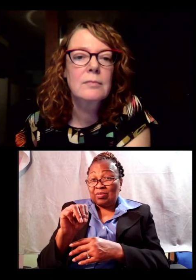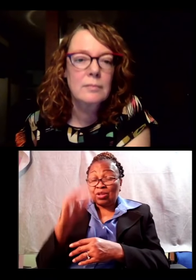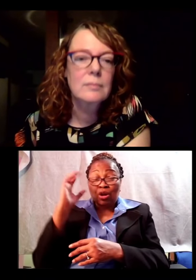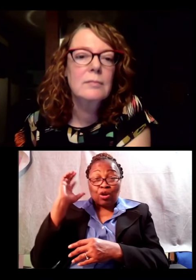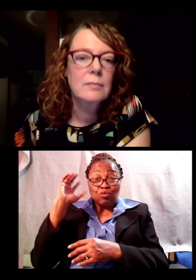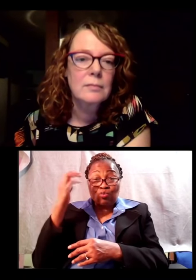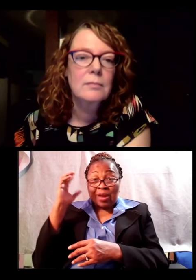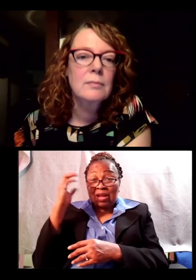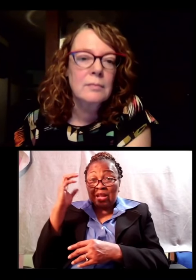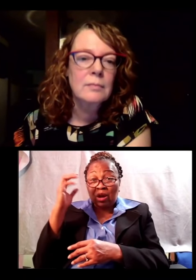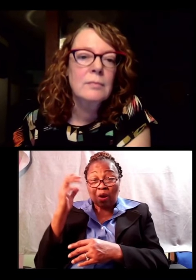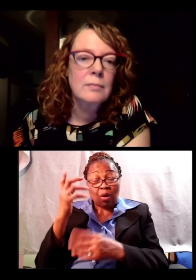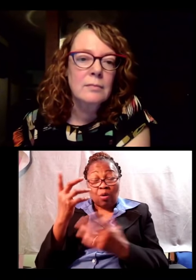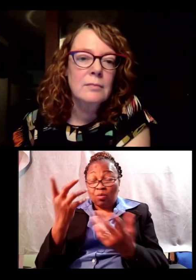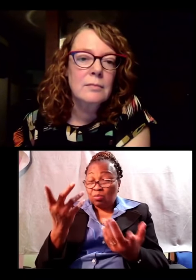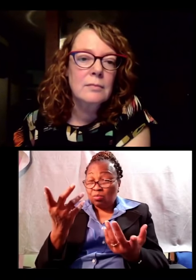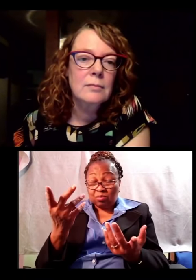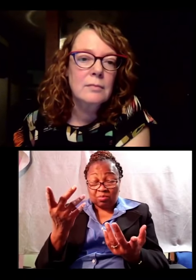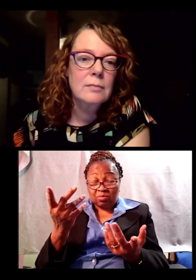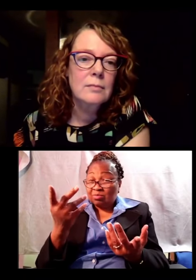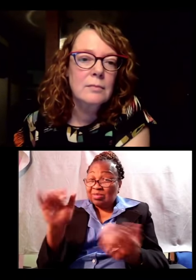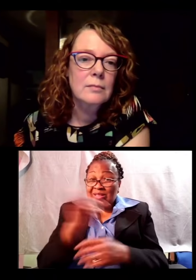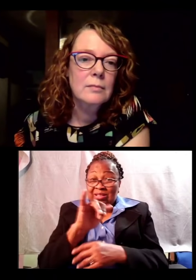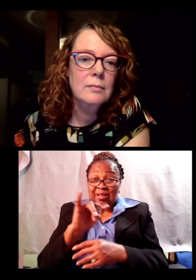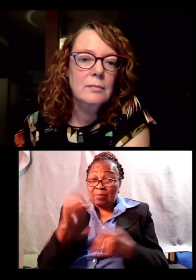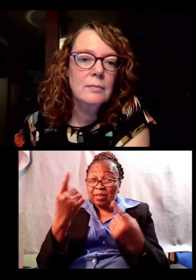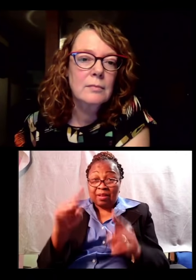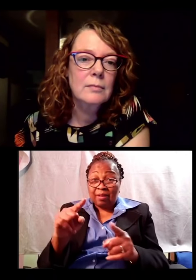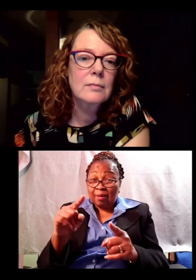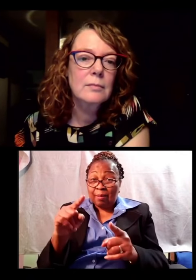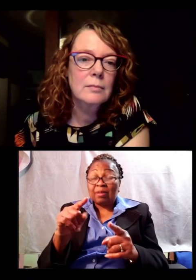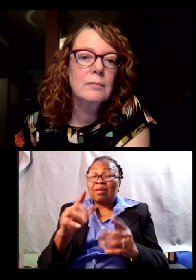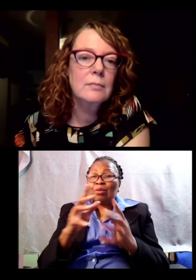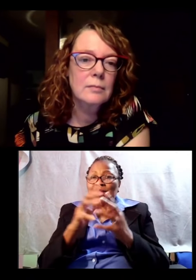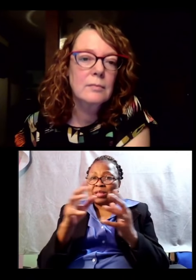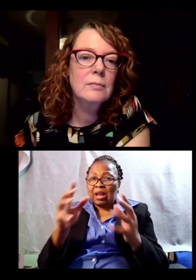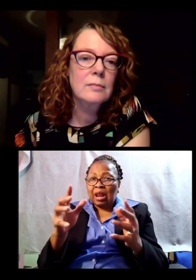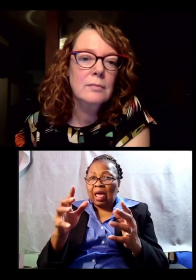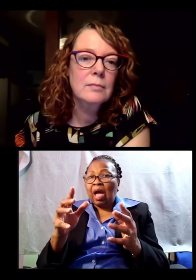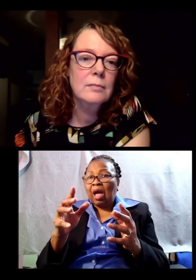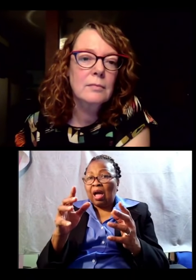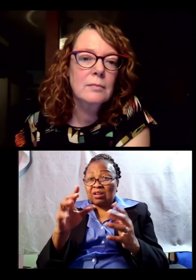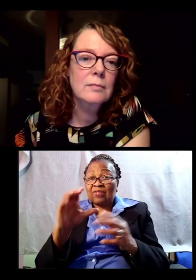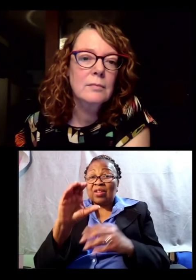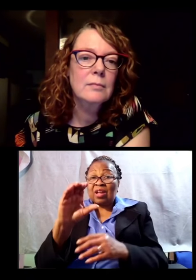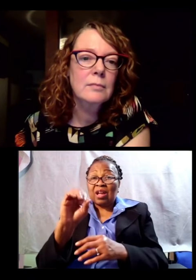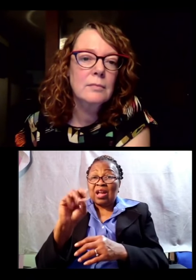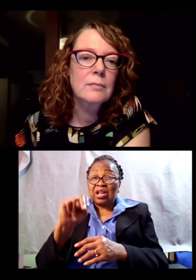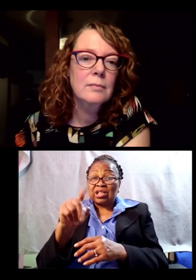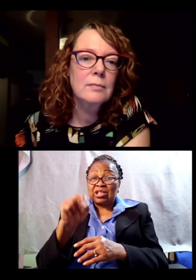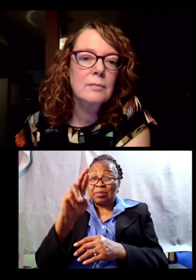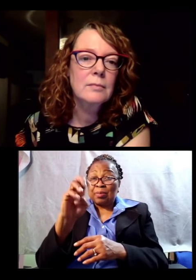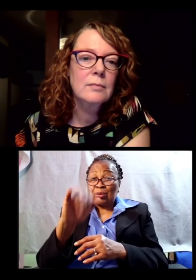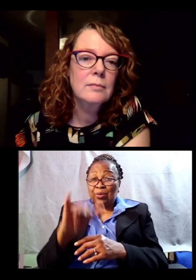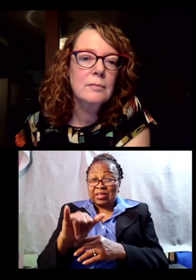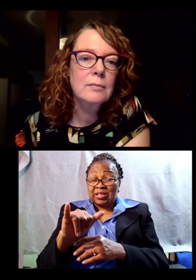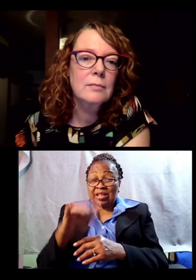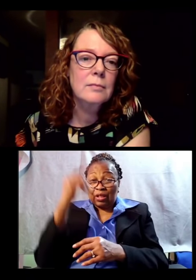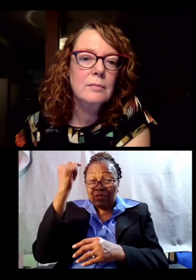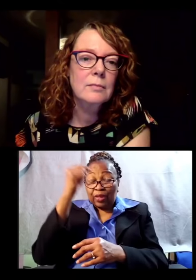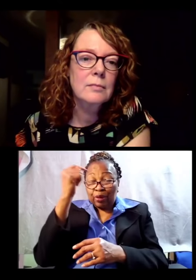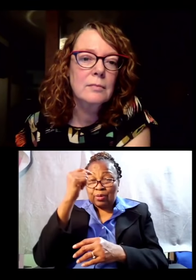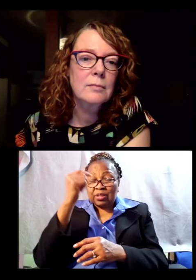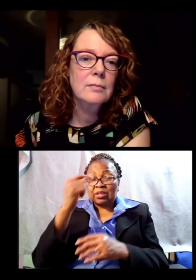was Hitler's thing, and he put out a lot of conspiracy theories in that way. It's whatever people